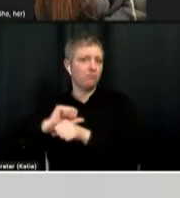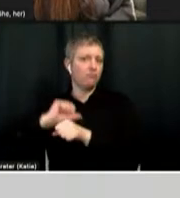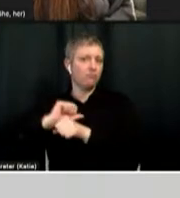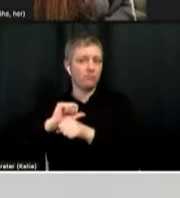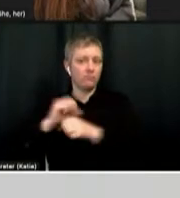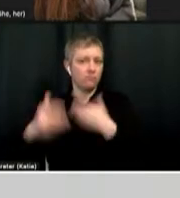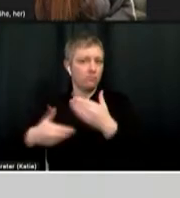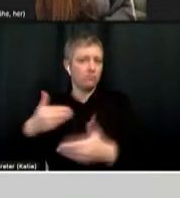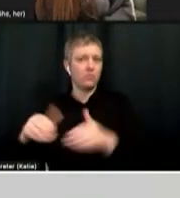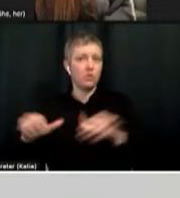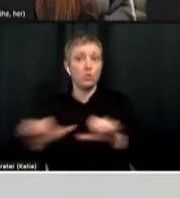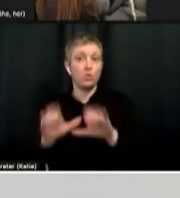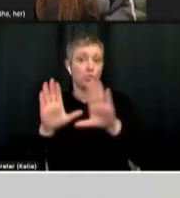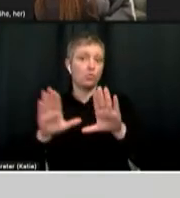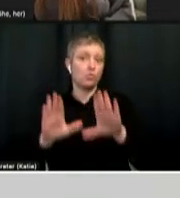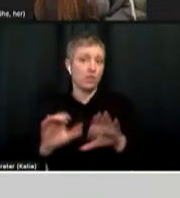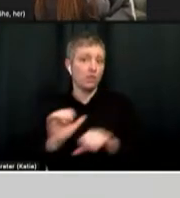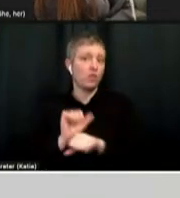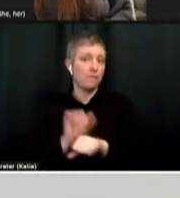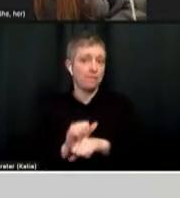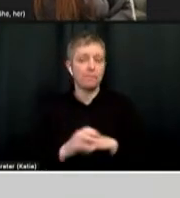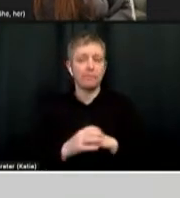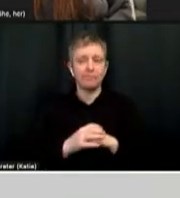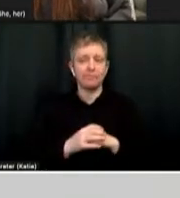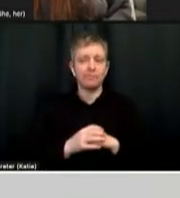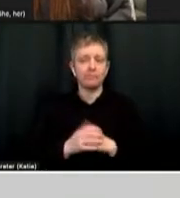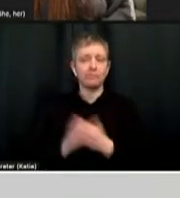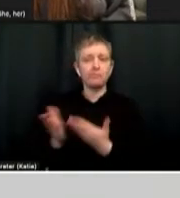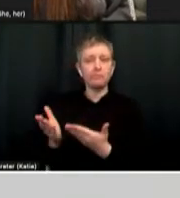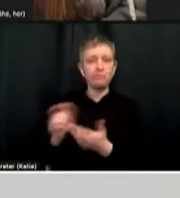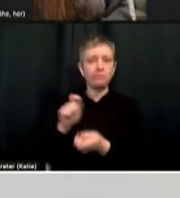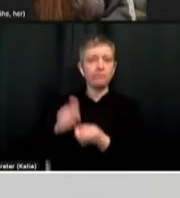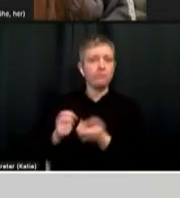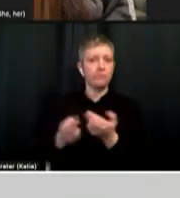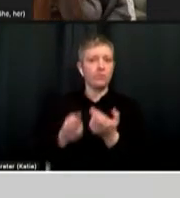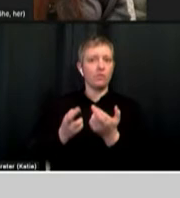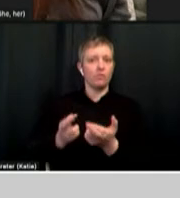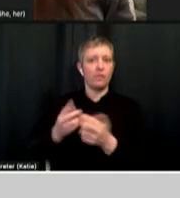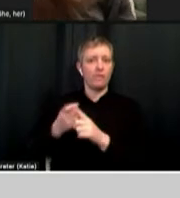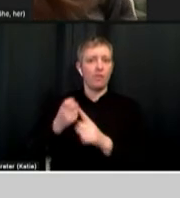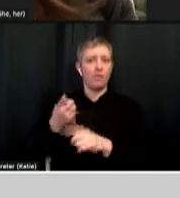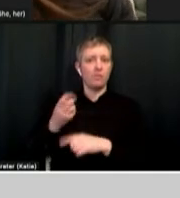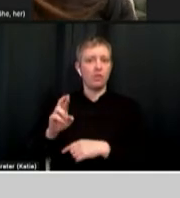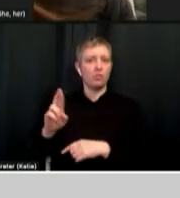the specific recommendation that Dr. Rosenbaum laid out has a lot of great,